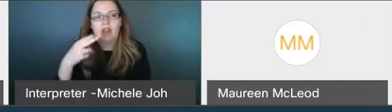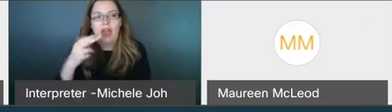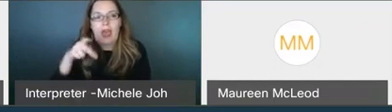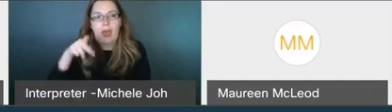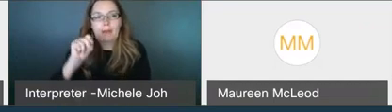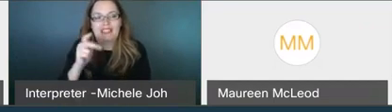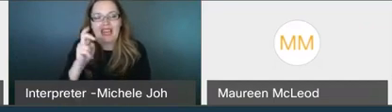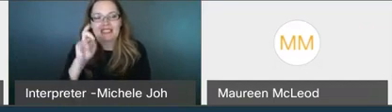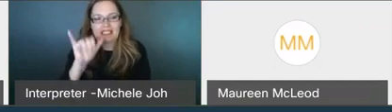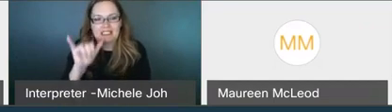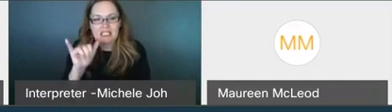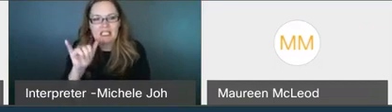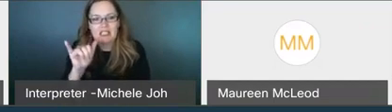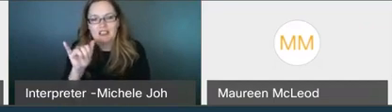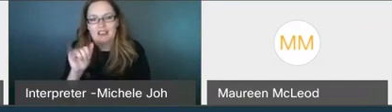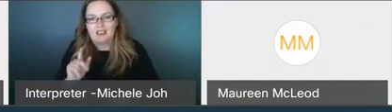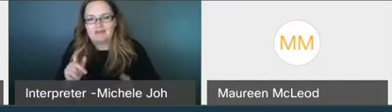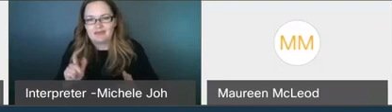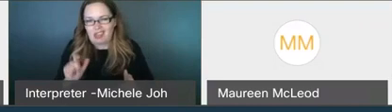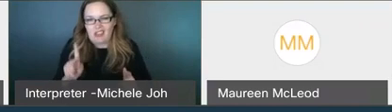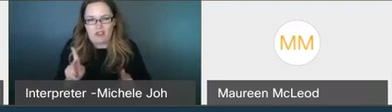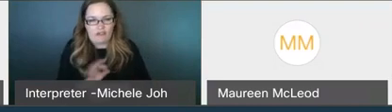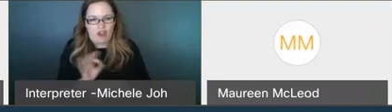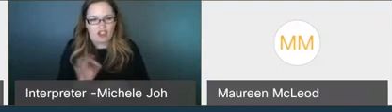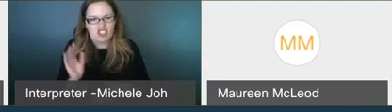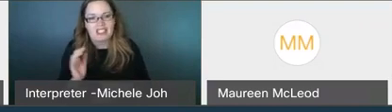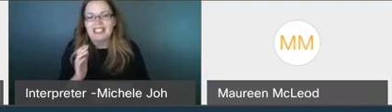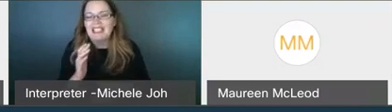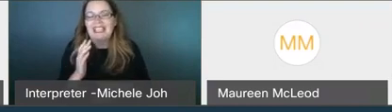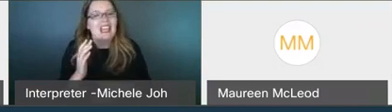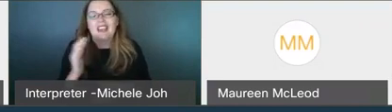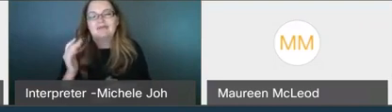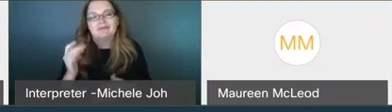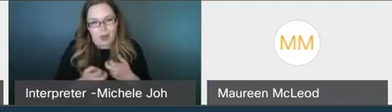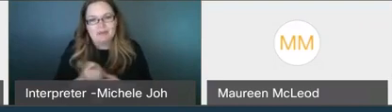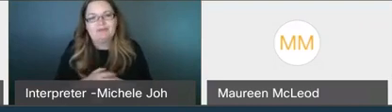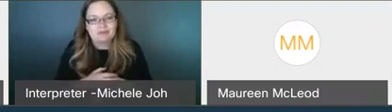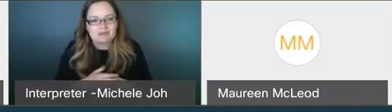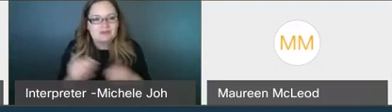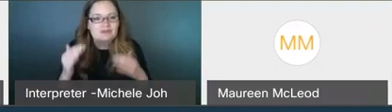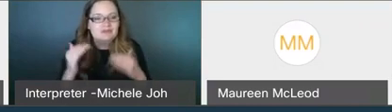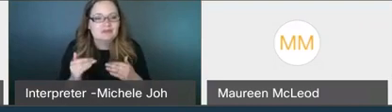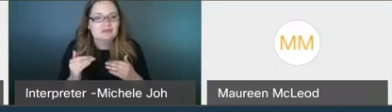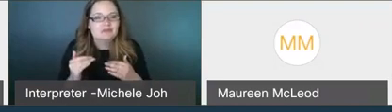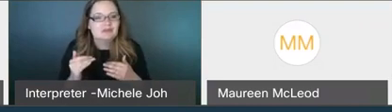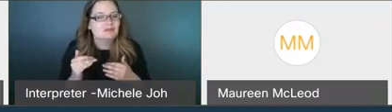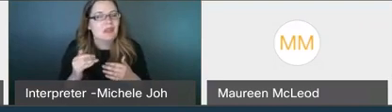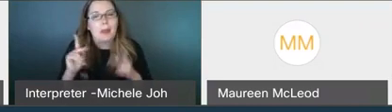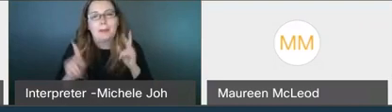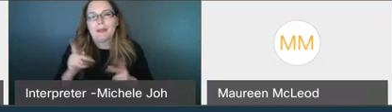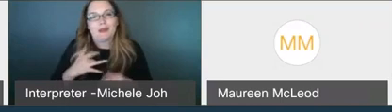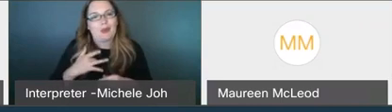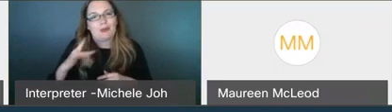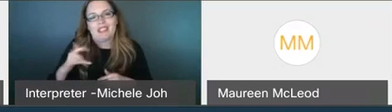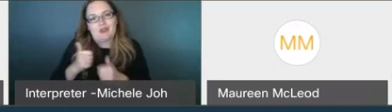injection every month, is that there's a lack of compliance. Patients seem to stick with naltrexone much less than they do with the first two